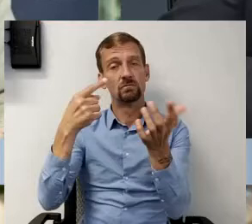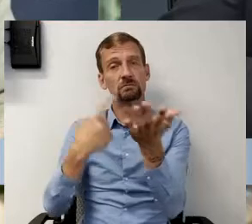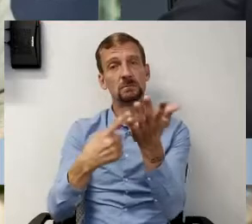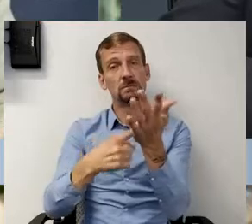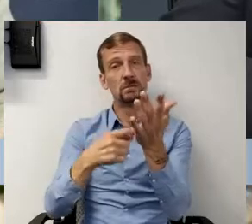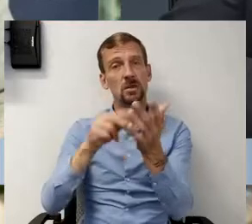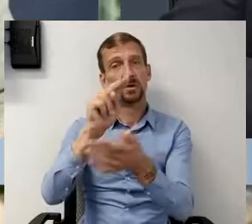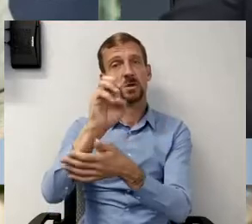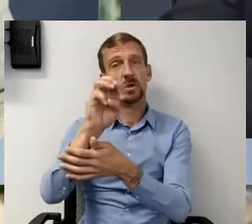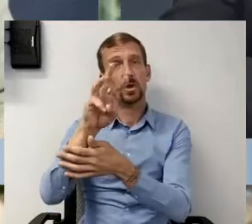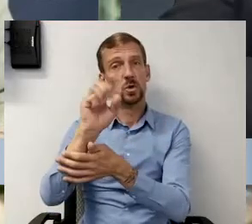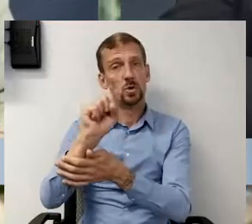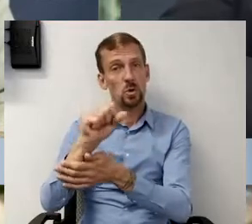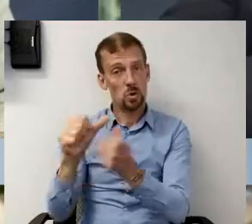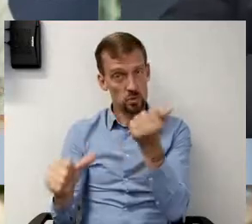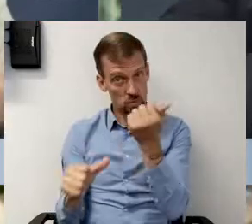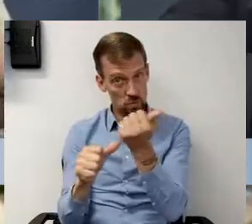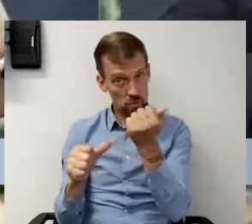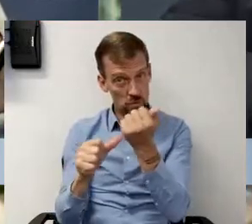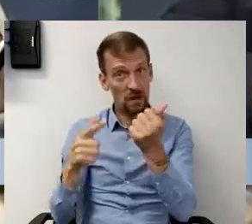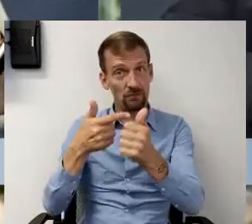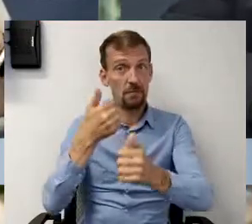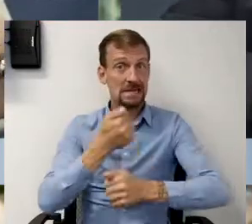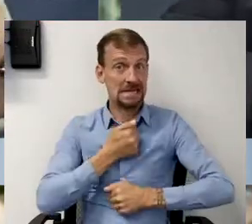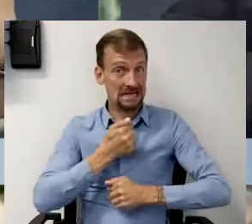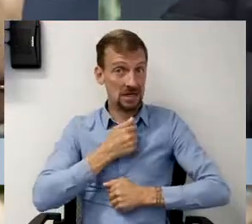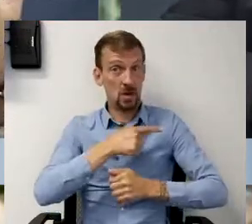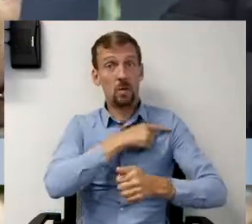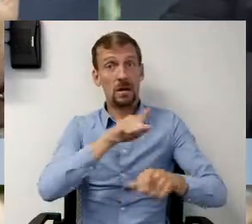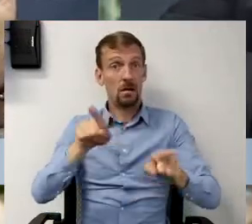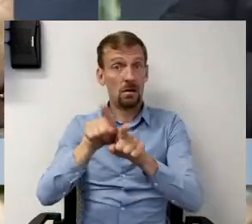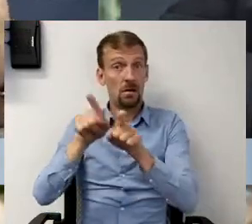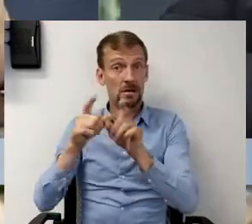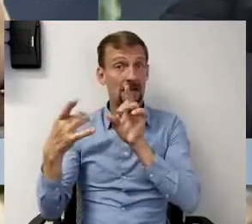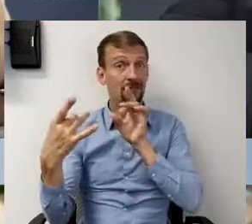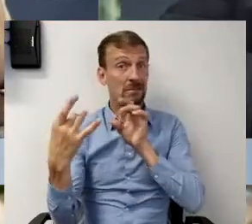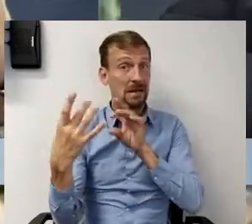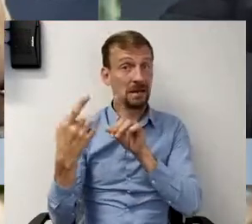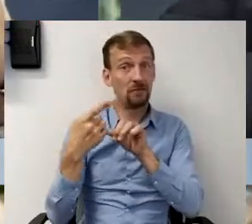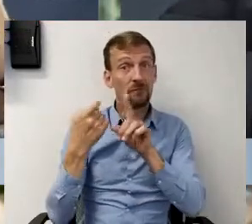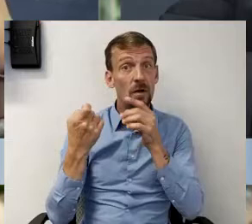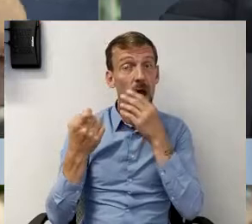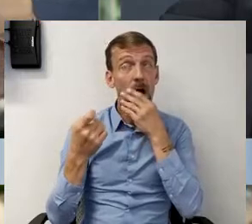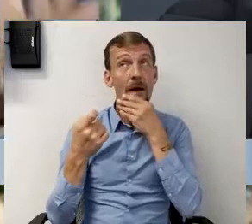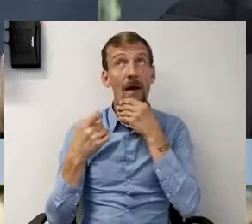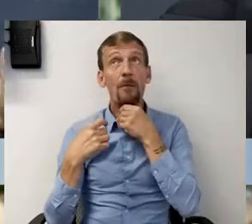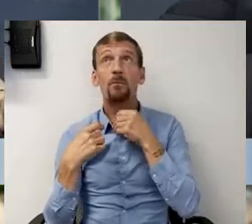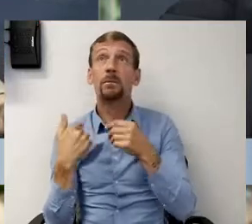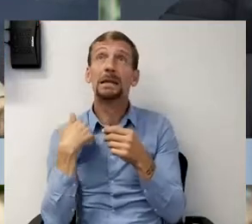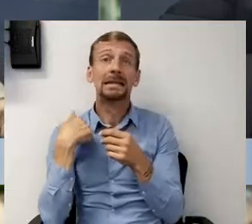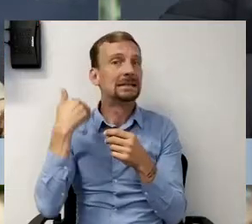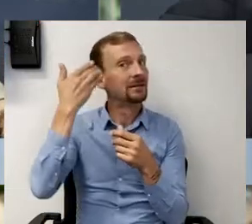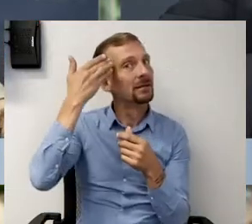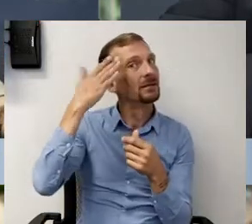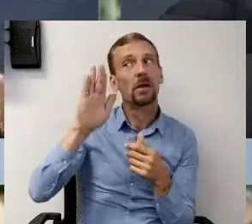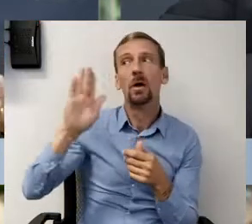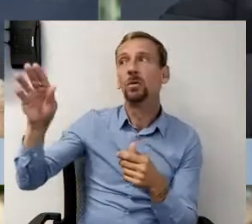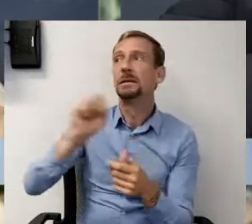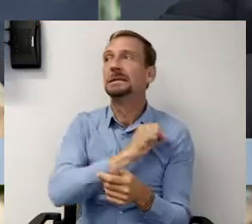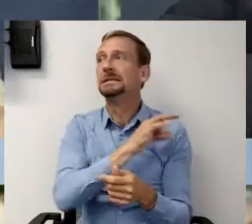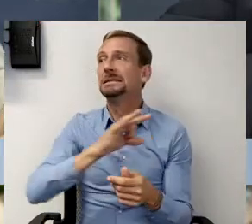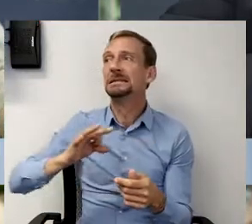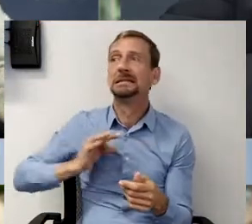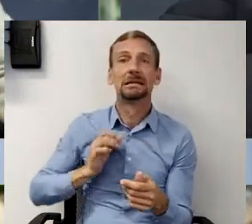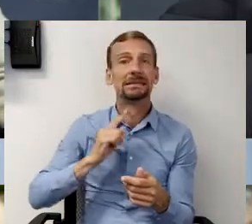report of the military assistance. We also received some feedback. I had no idea your staffing was